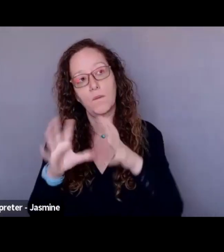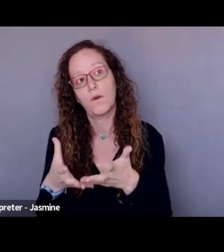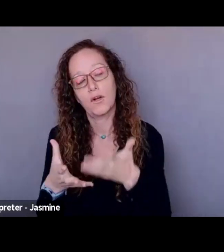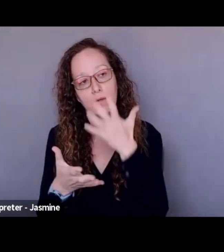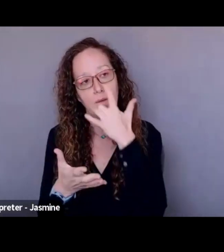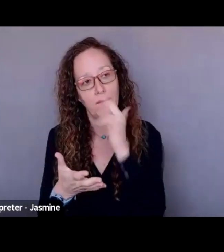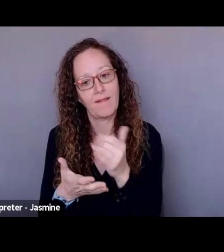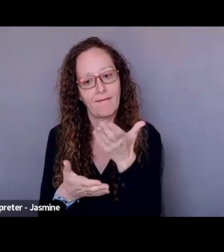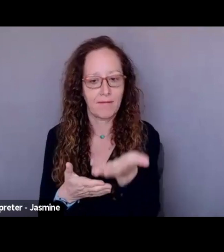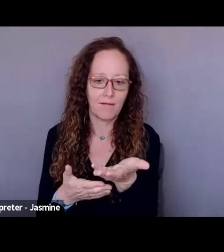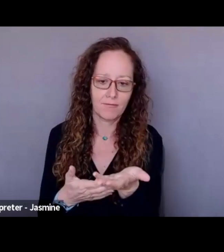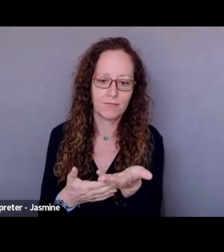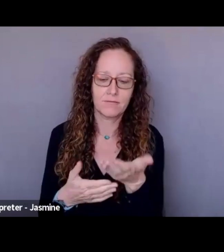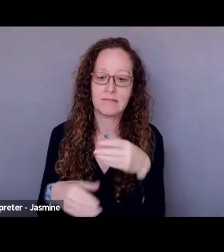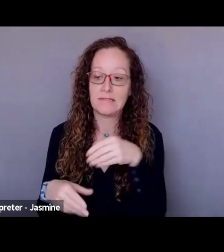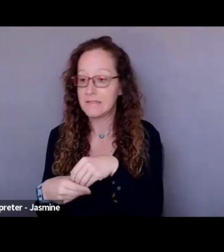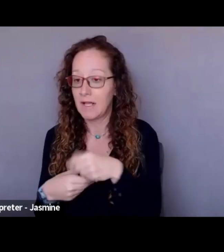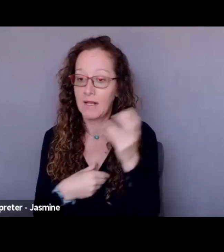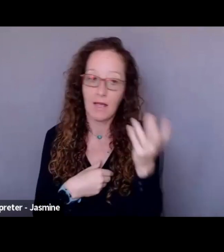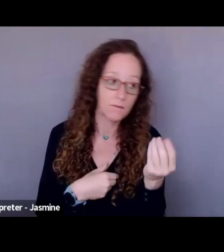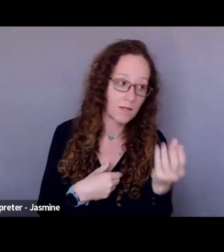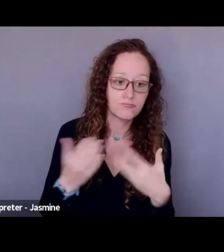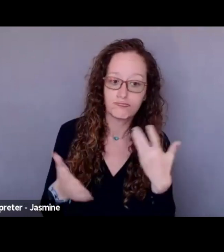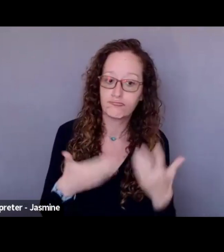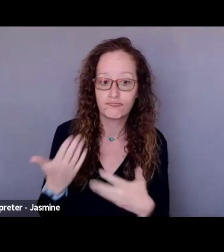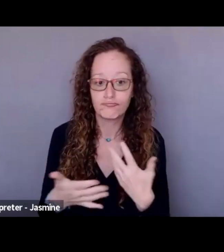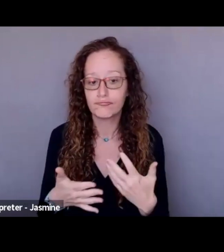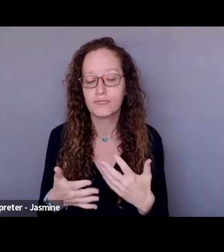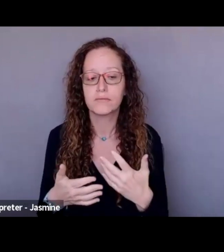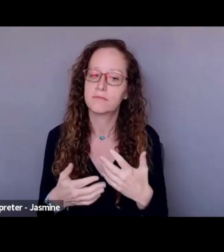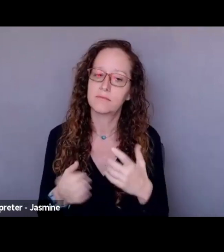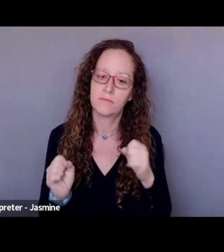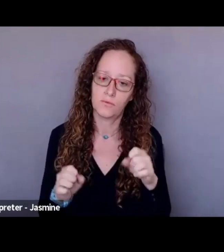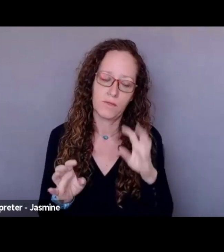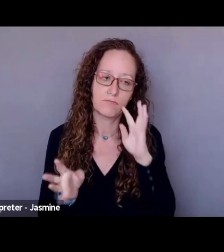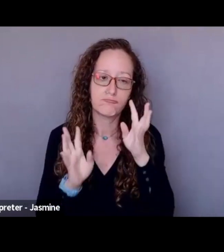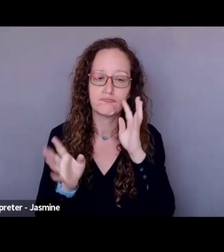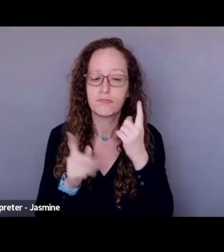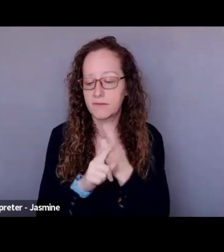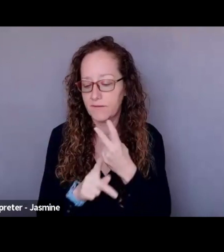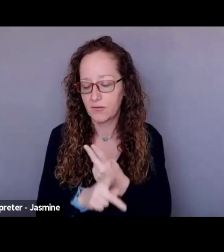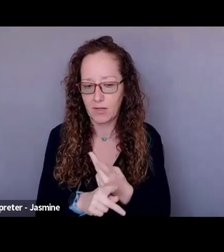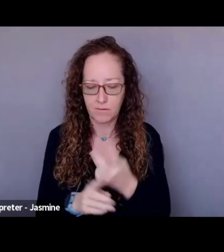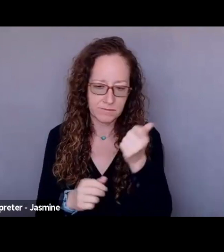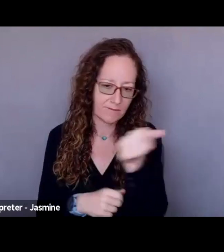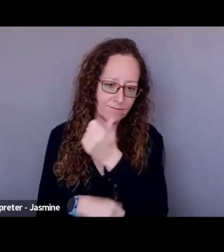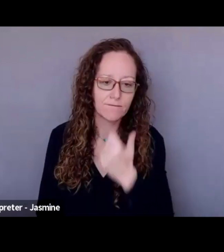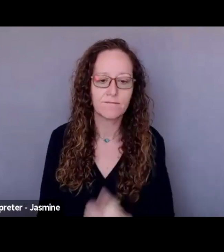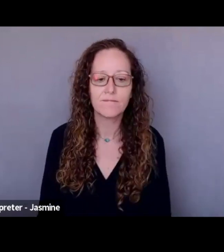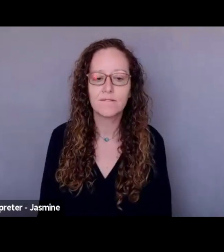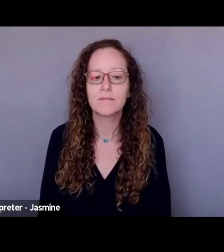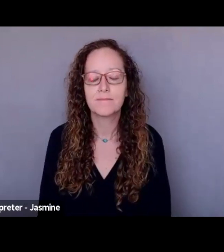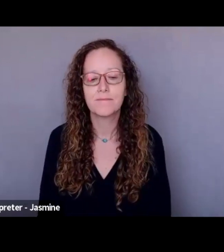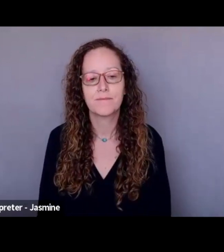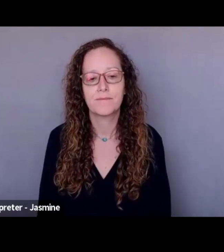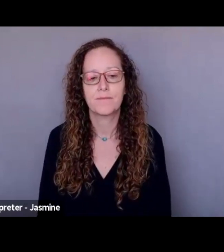it's indoors or outdoors? Those are things that you can absolutely come up with on your own. So